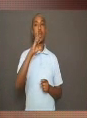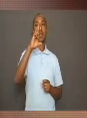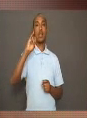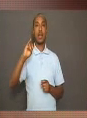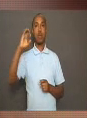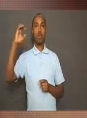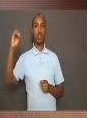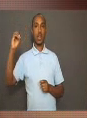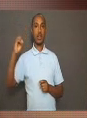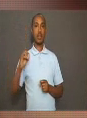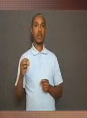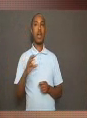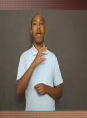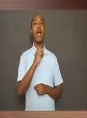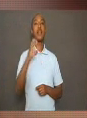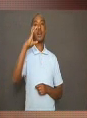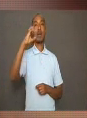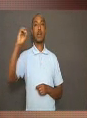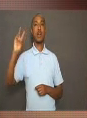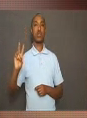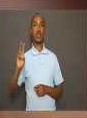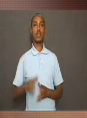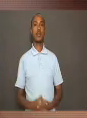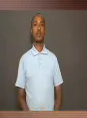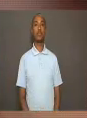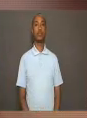lithium oxide and carbon dioxide.